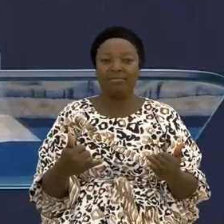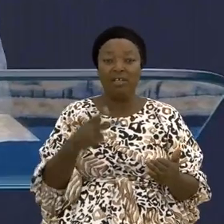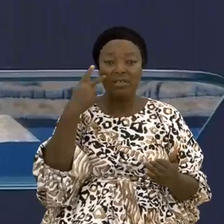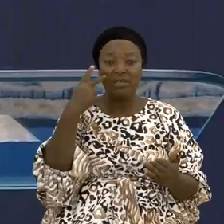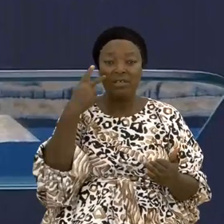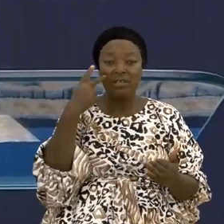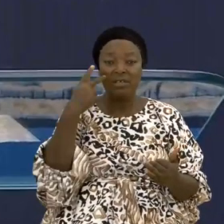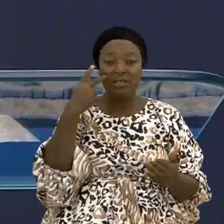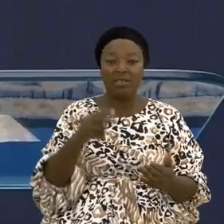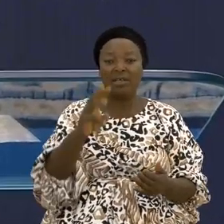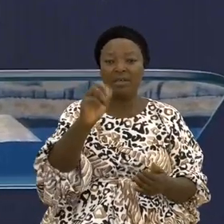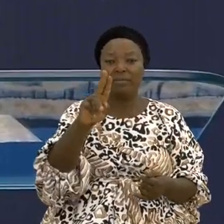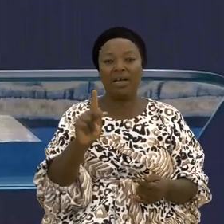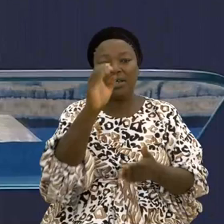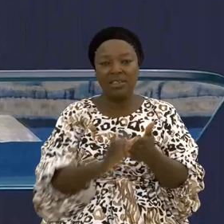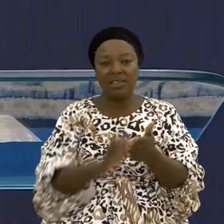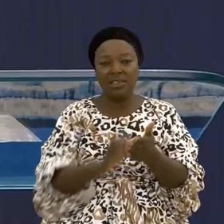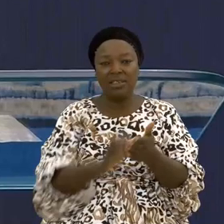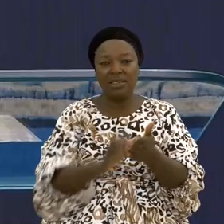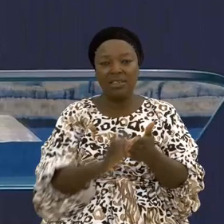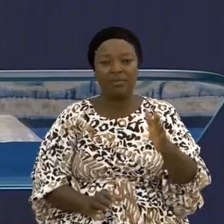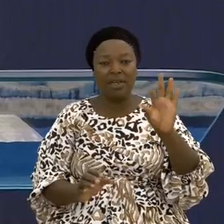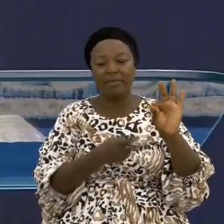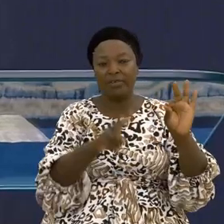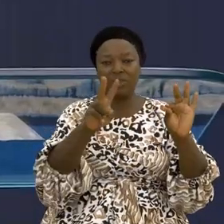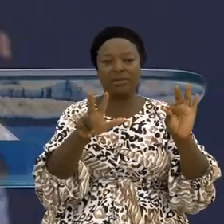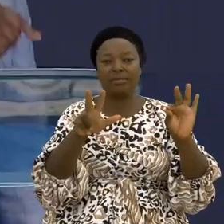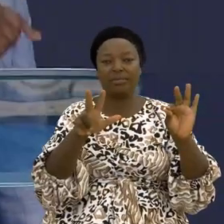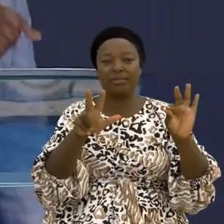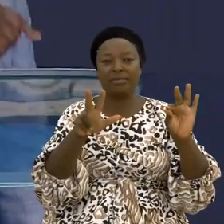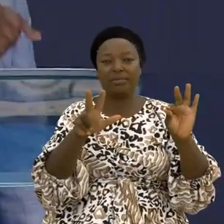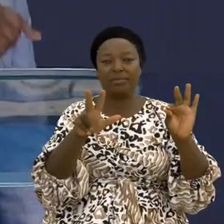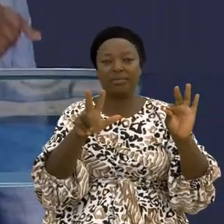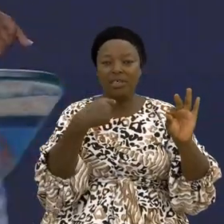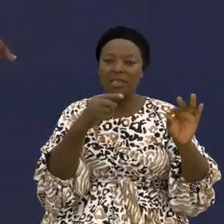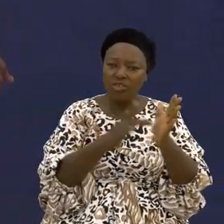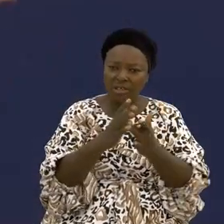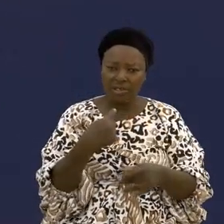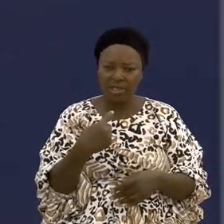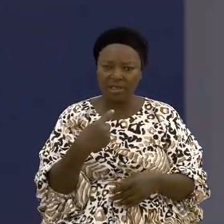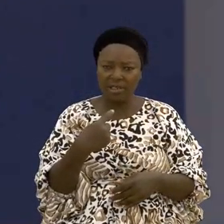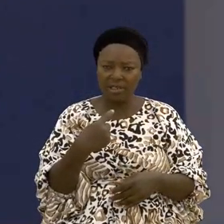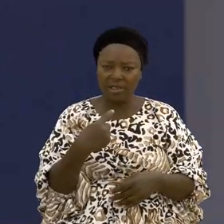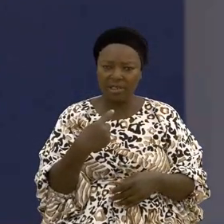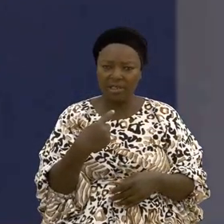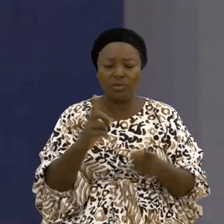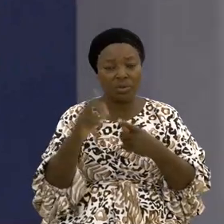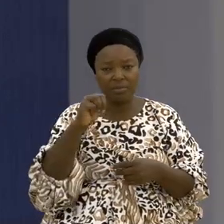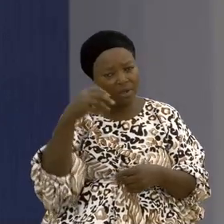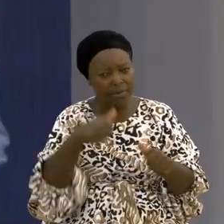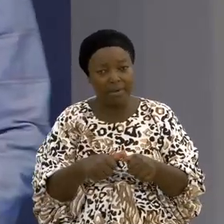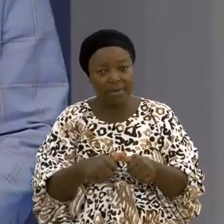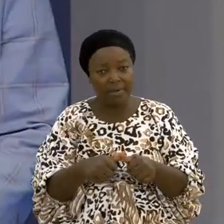Mark chapter 9, verse 23. It said, Jesus said unto him,